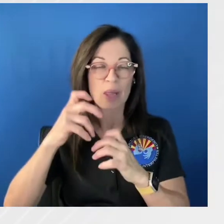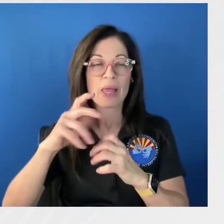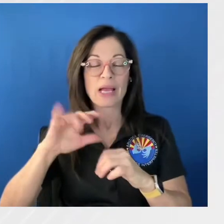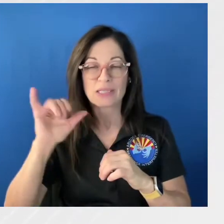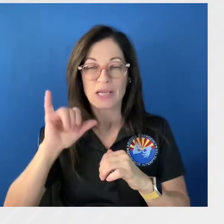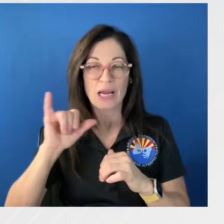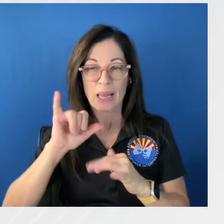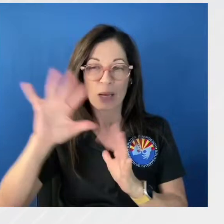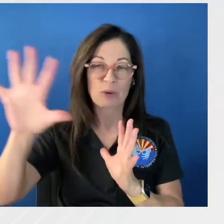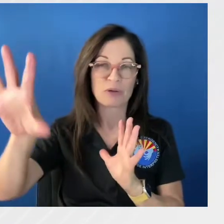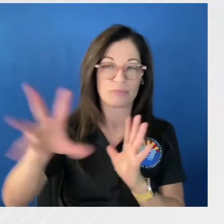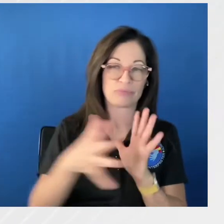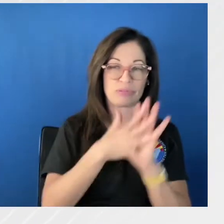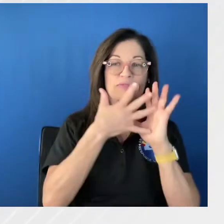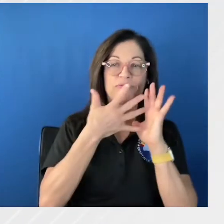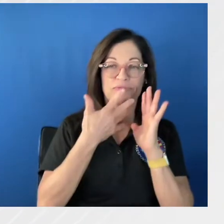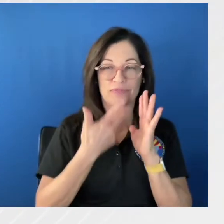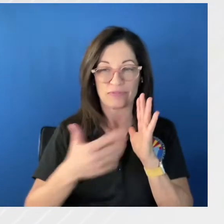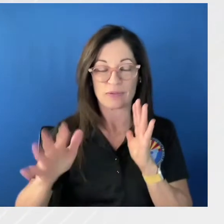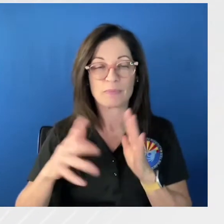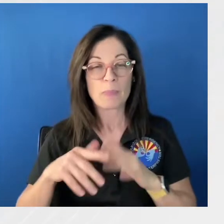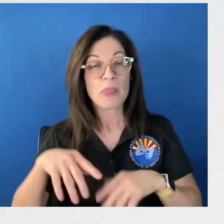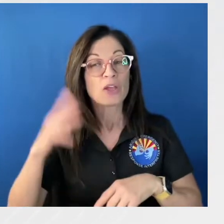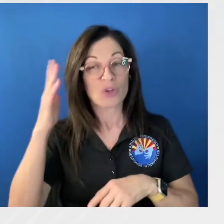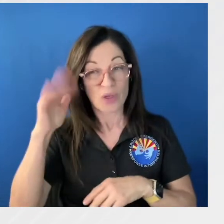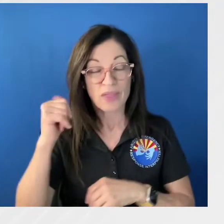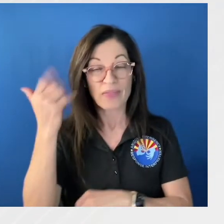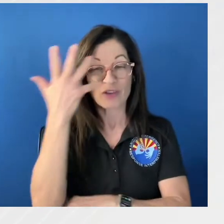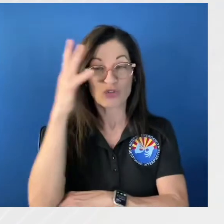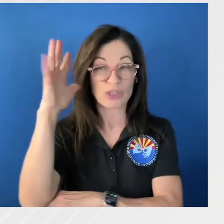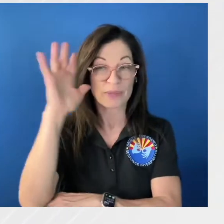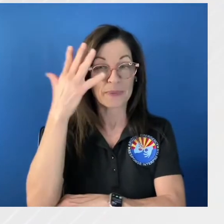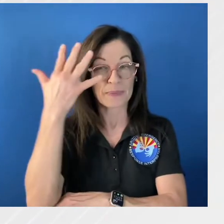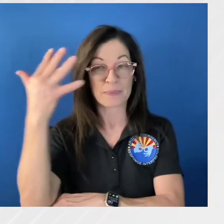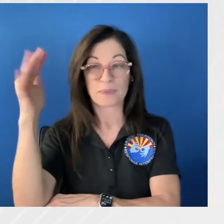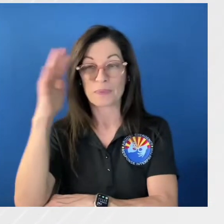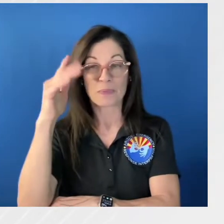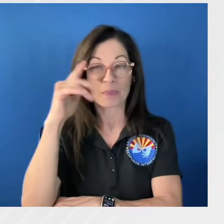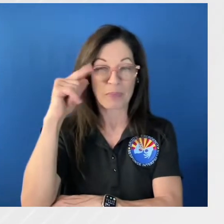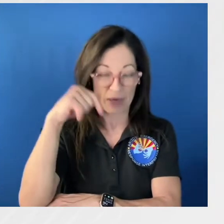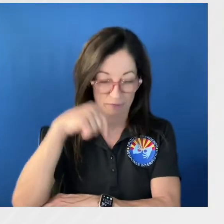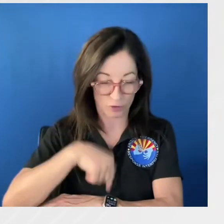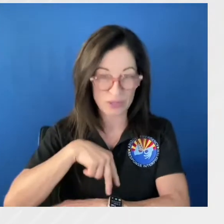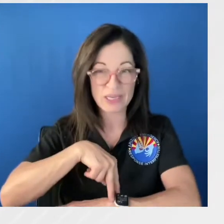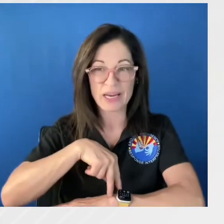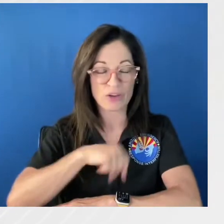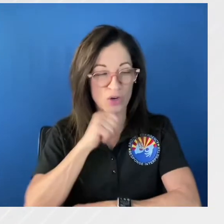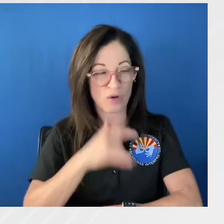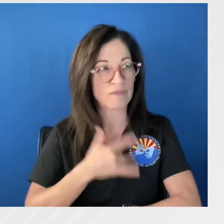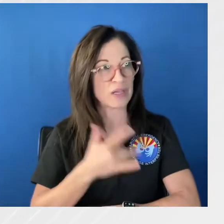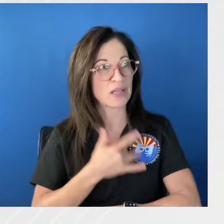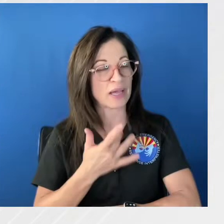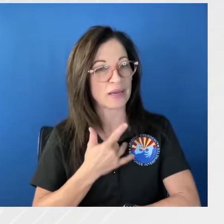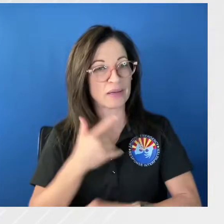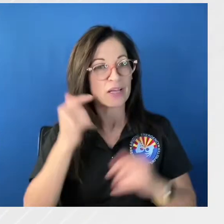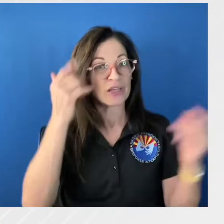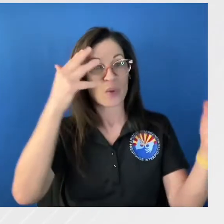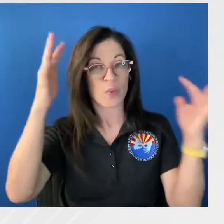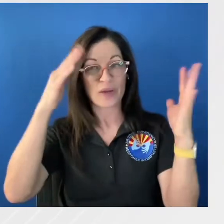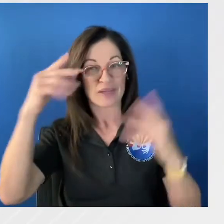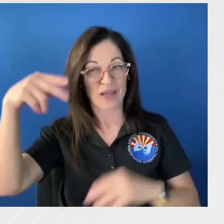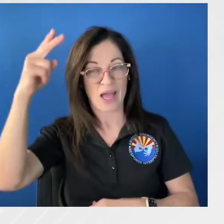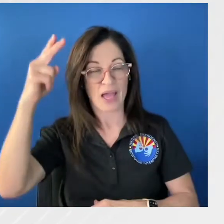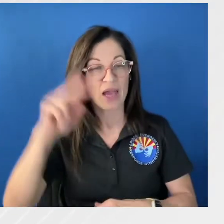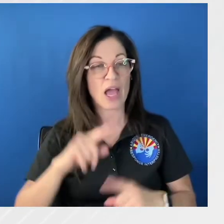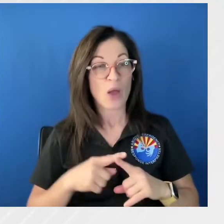and you understand that the tops of the trees are moving, but you don't feel anything down over here. And with that fire being down low like that, it's going to